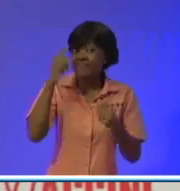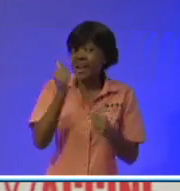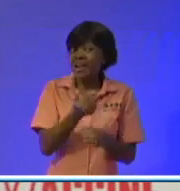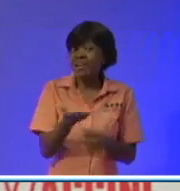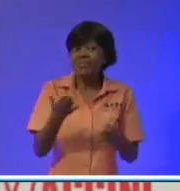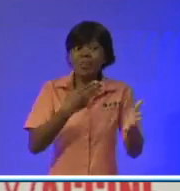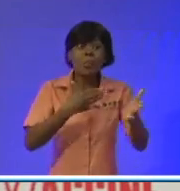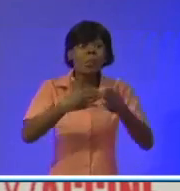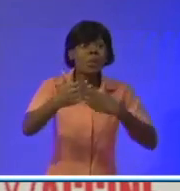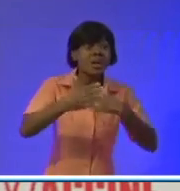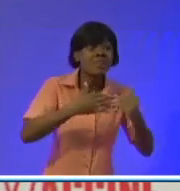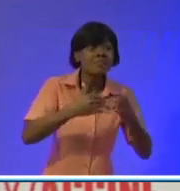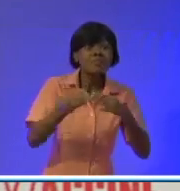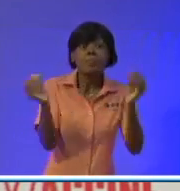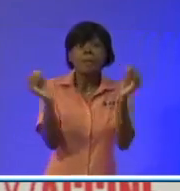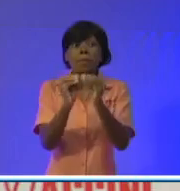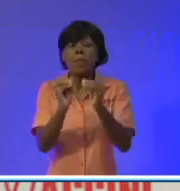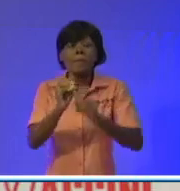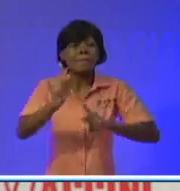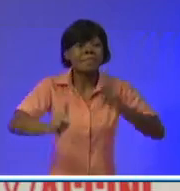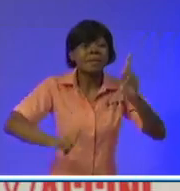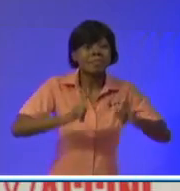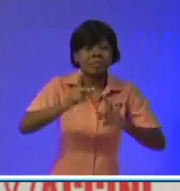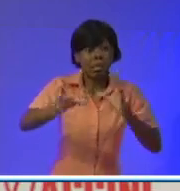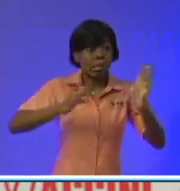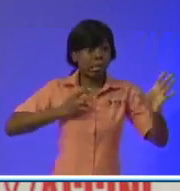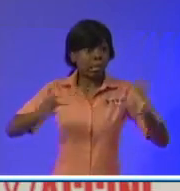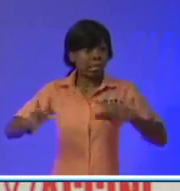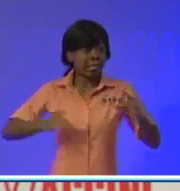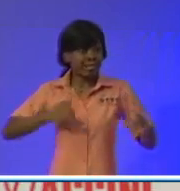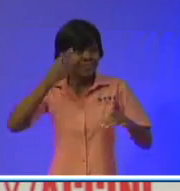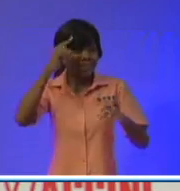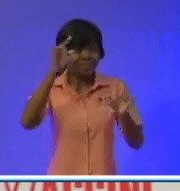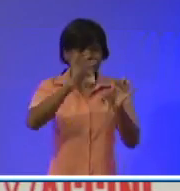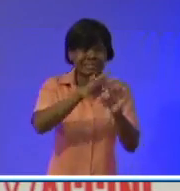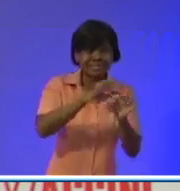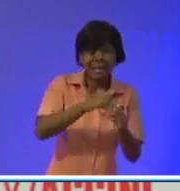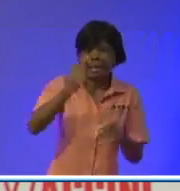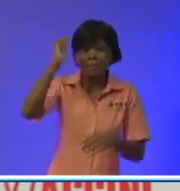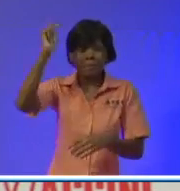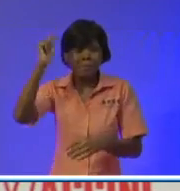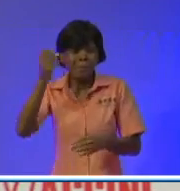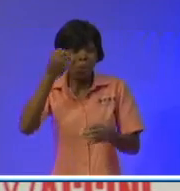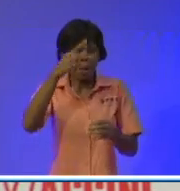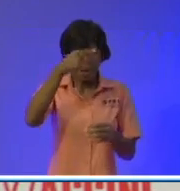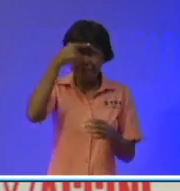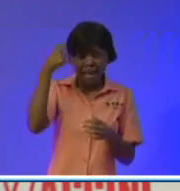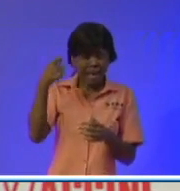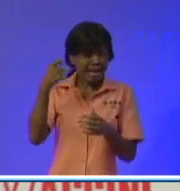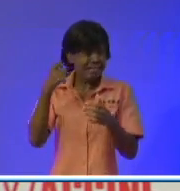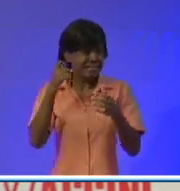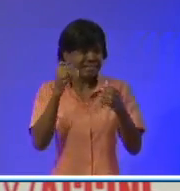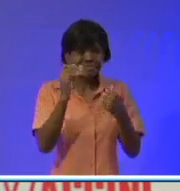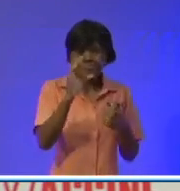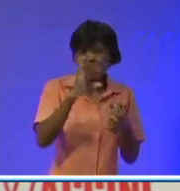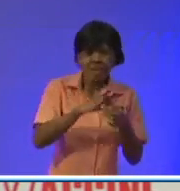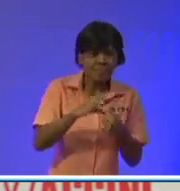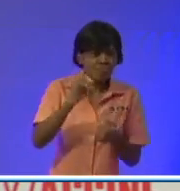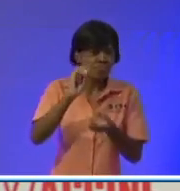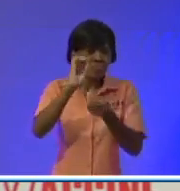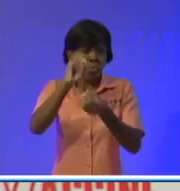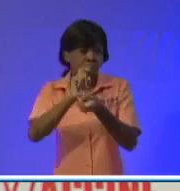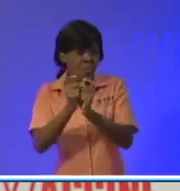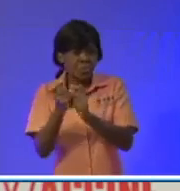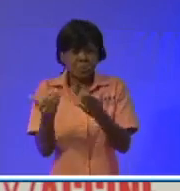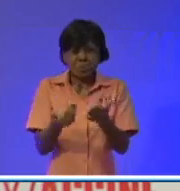Delta, whether it's due to Omicron, whether it's due to any gathering. But we encourage people, again, to practice